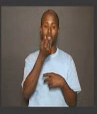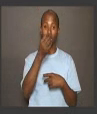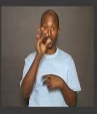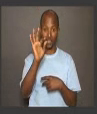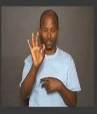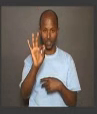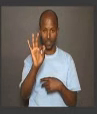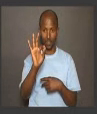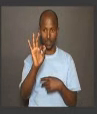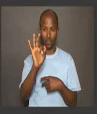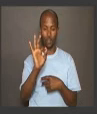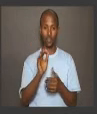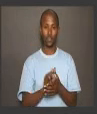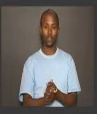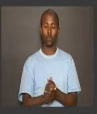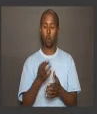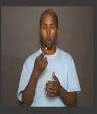19, or